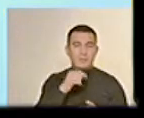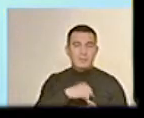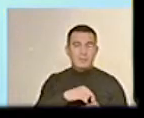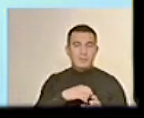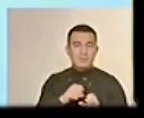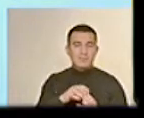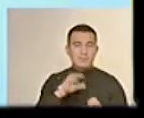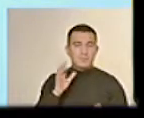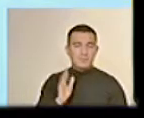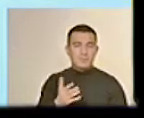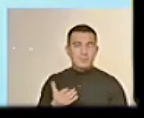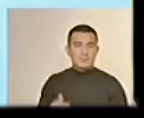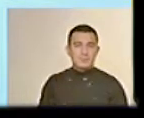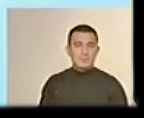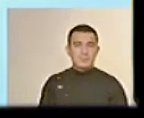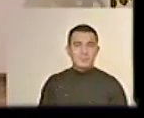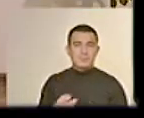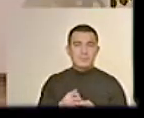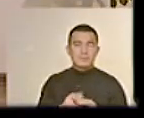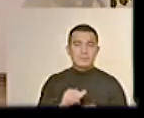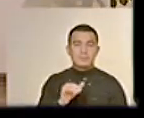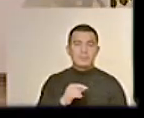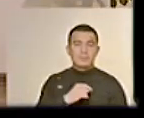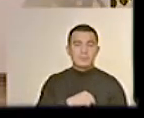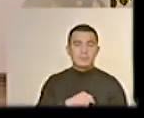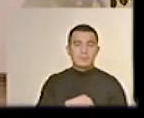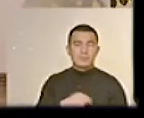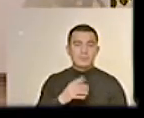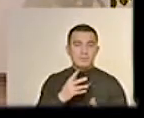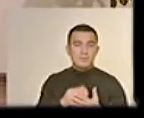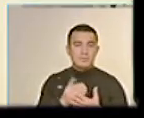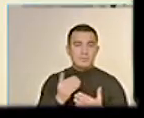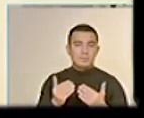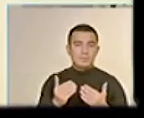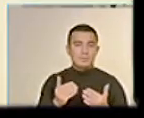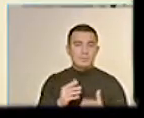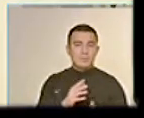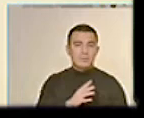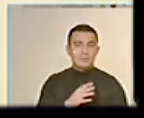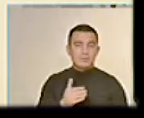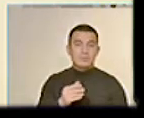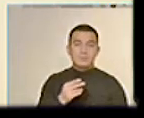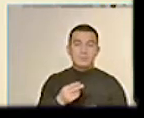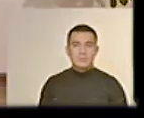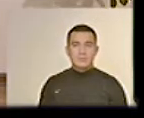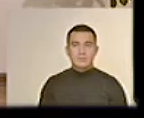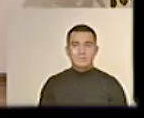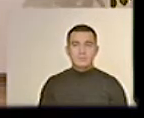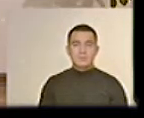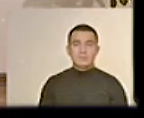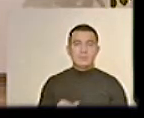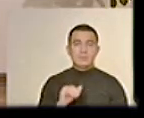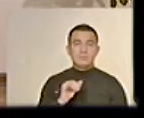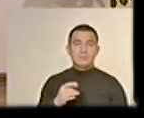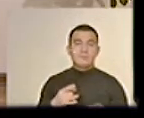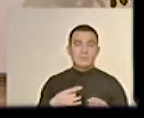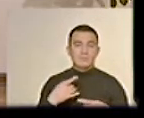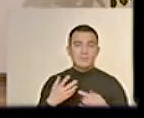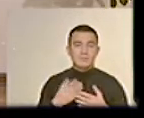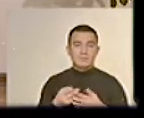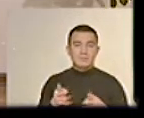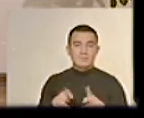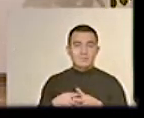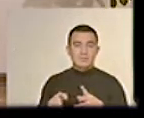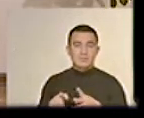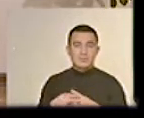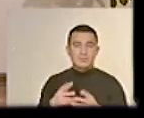ekan. Endi ushbu reaksiyadan hosil bo'lgan mahsulotlarni yozib oldik. Endi tenglashtirib olamiz. Reaksiyadan oldin